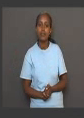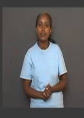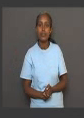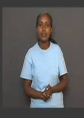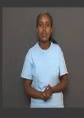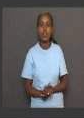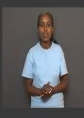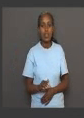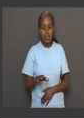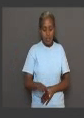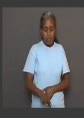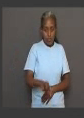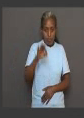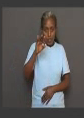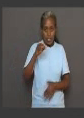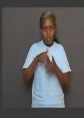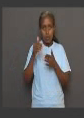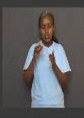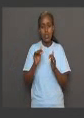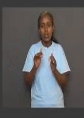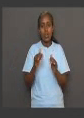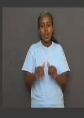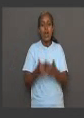Let us find out how to do that now.